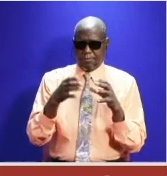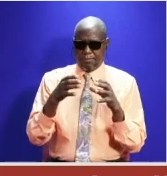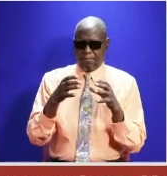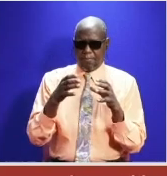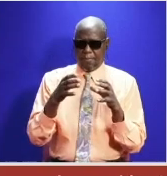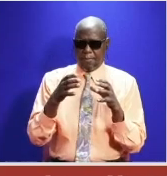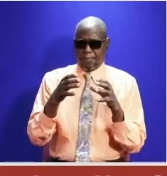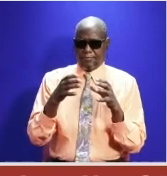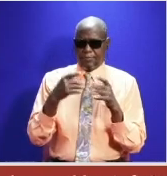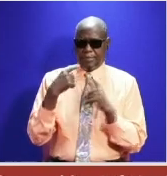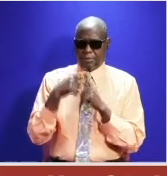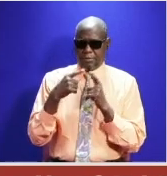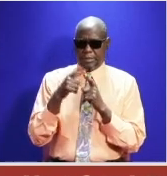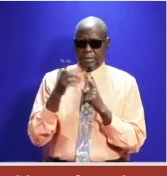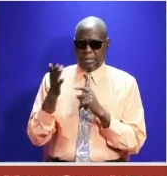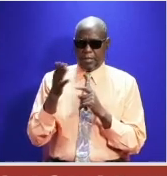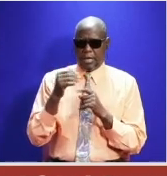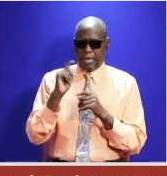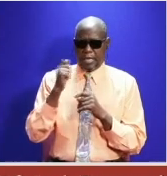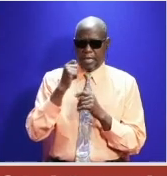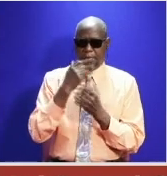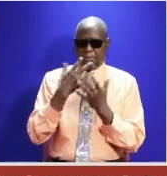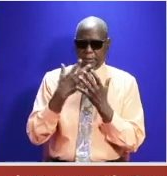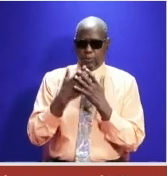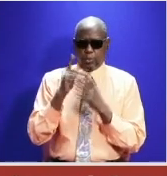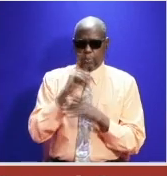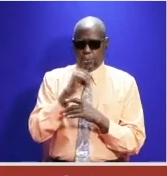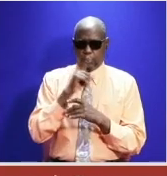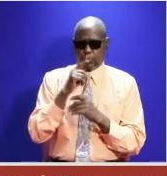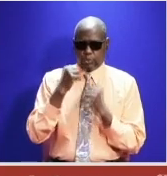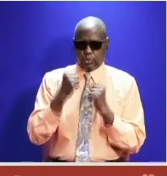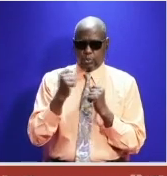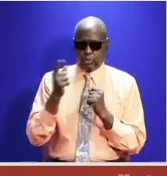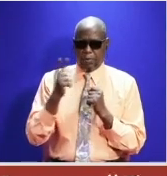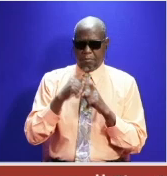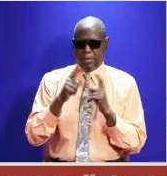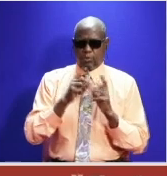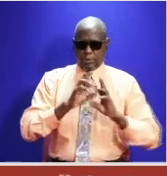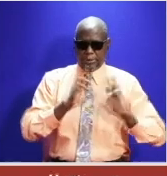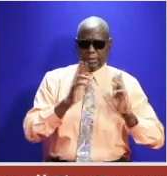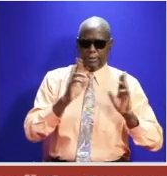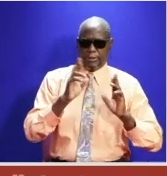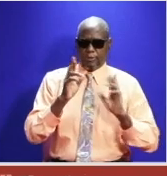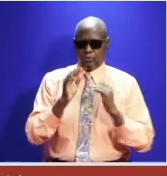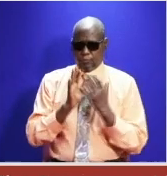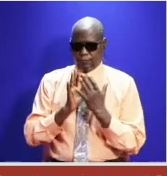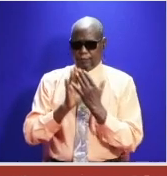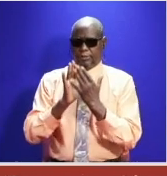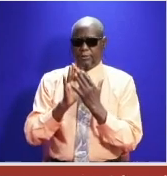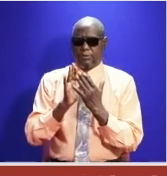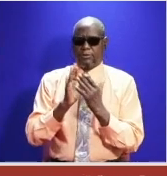an experienced team, Kenya Prisons. It's going to be a tough match, but we are preparing well to see us through to win